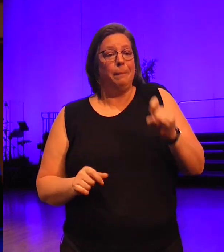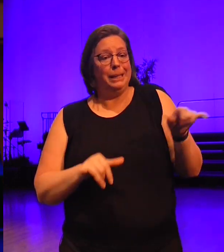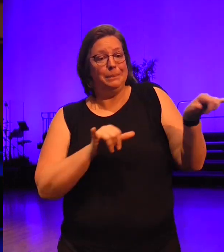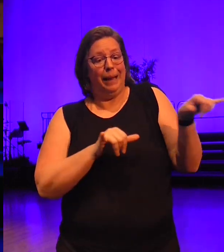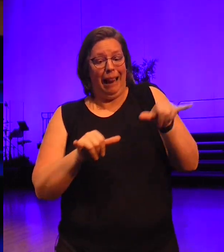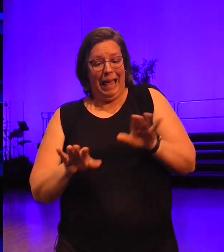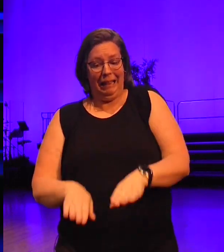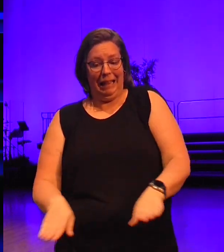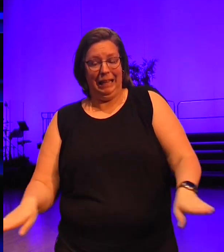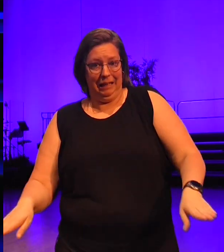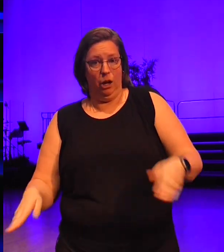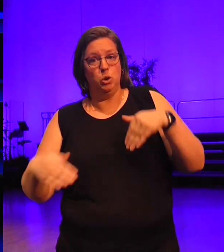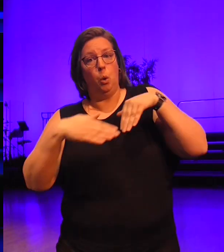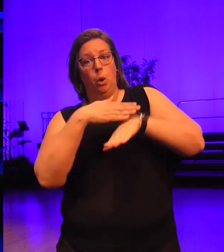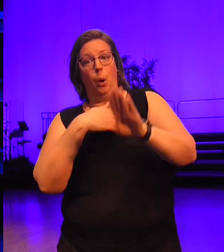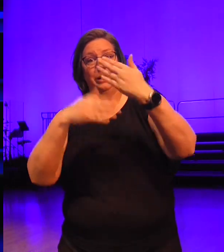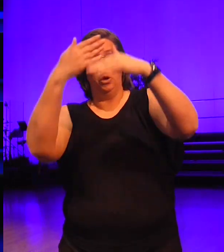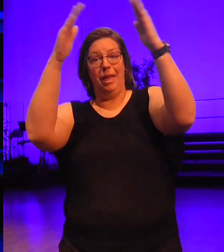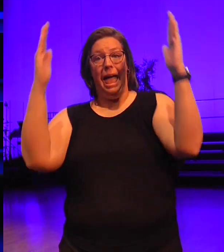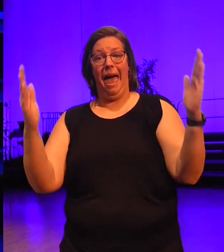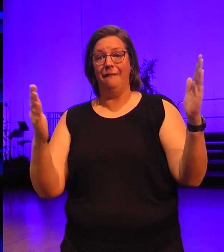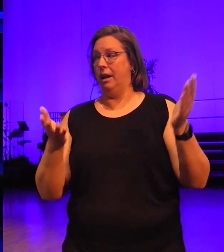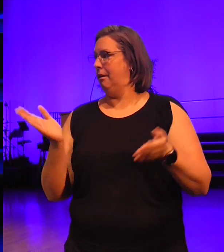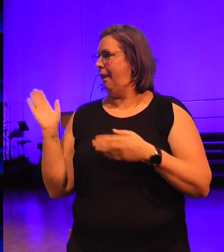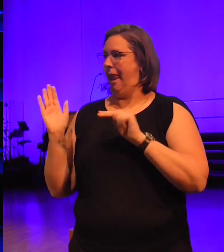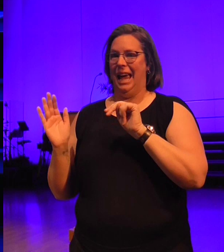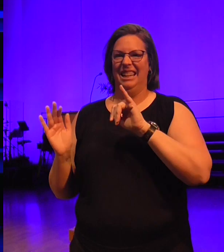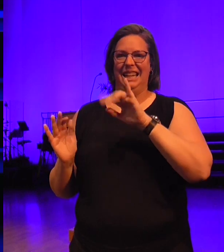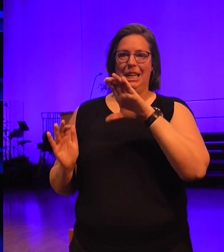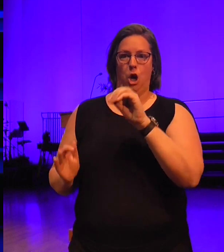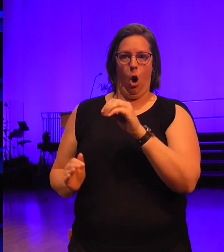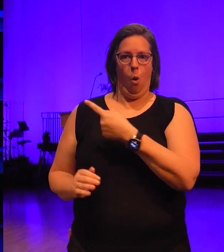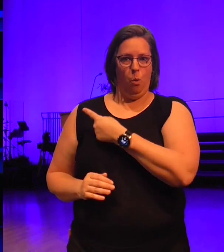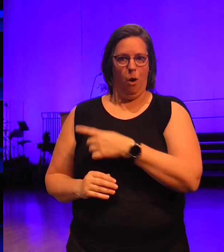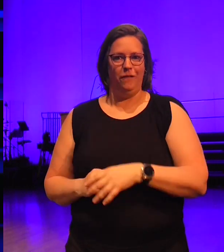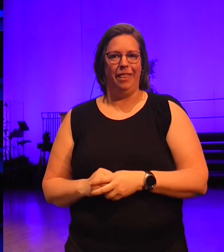kingdom of heaven, just like little Nico over there?